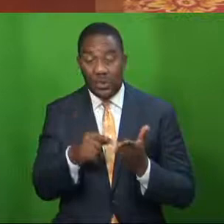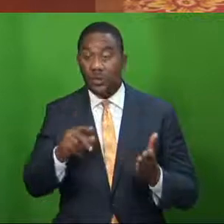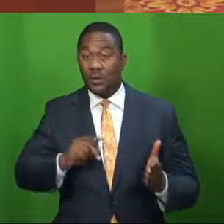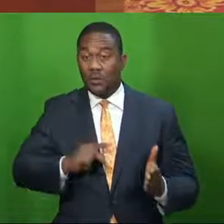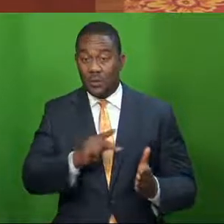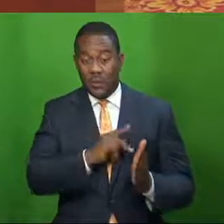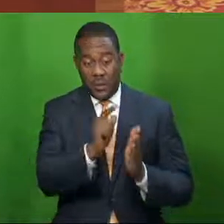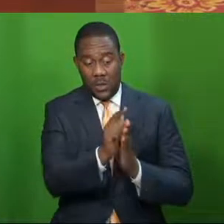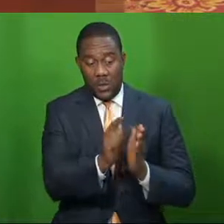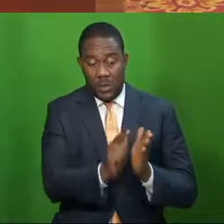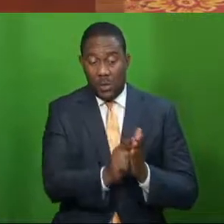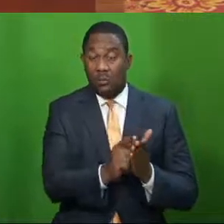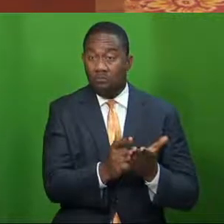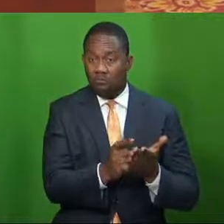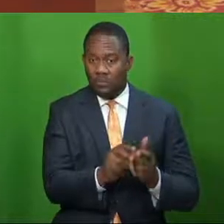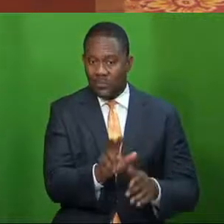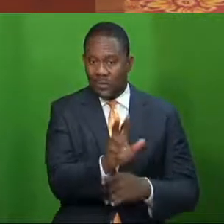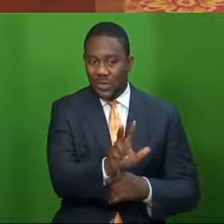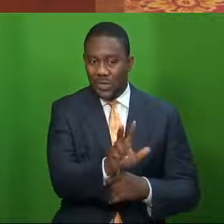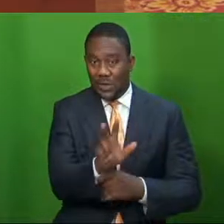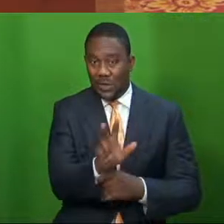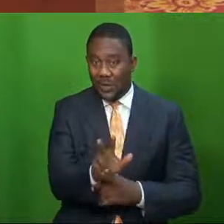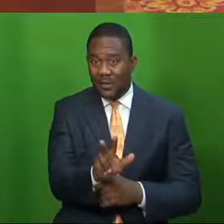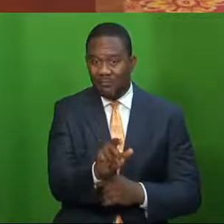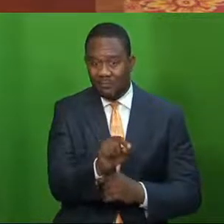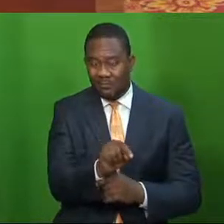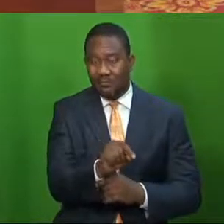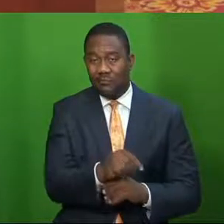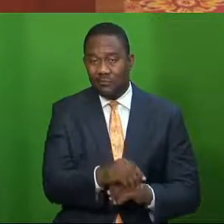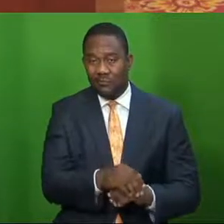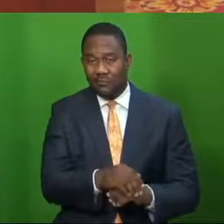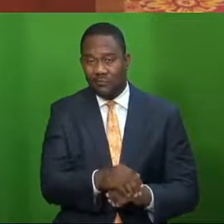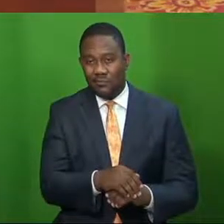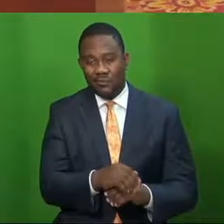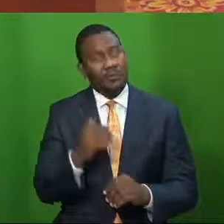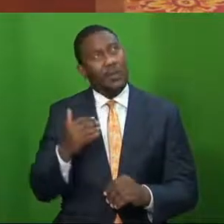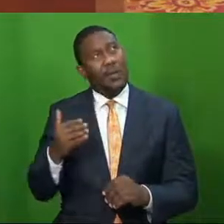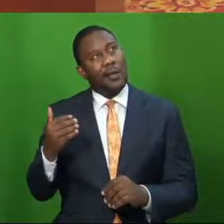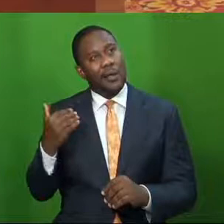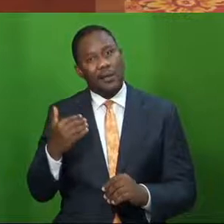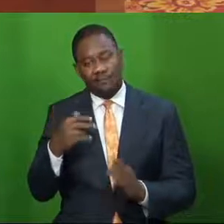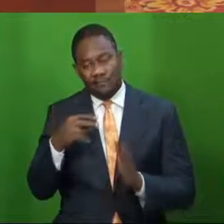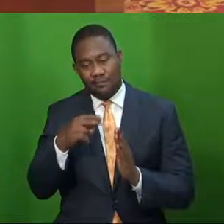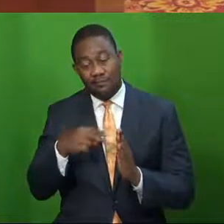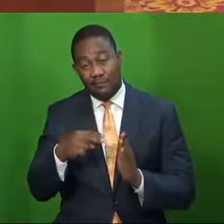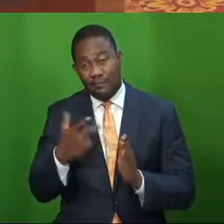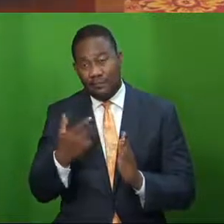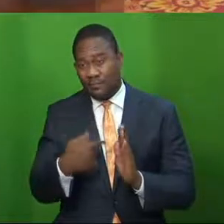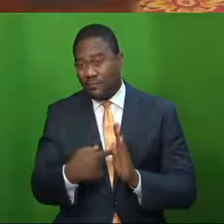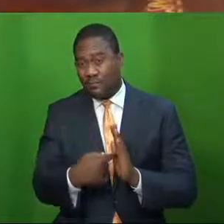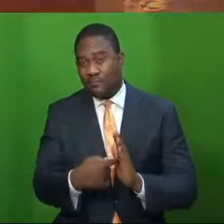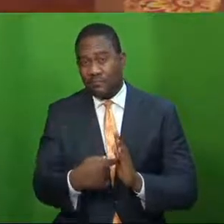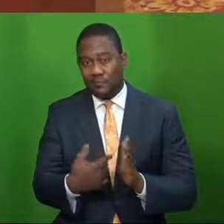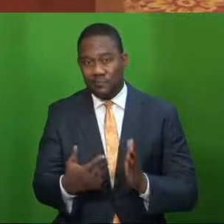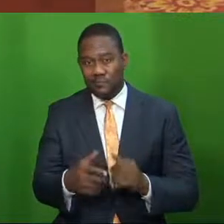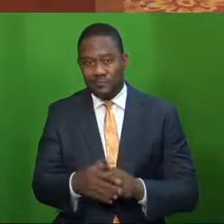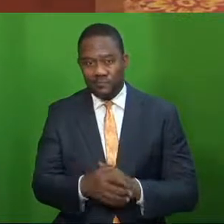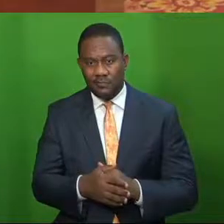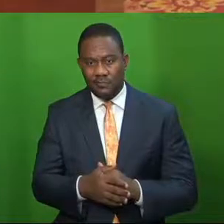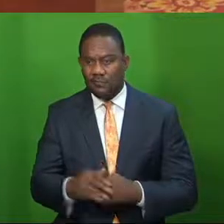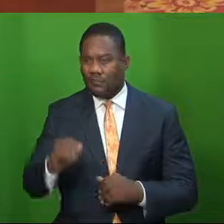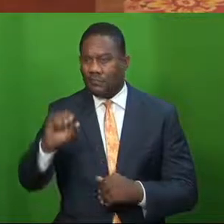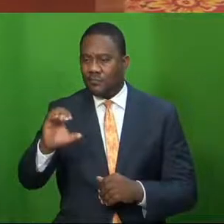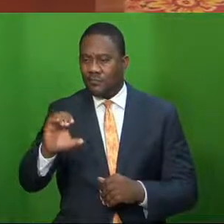And Order 33, as you read to us, provides that the clerk shall